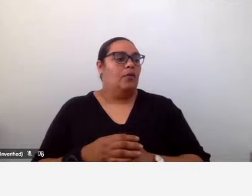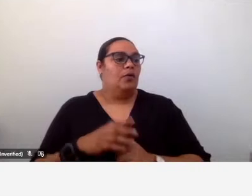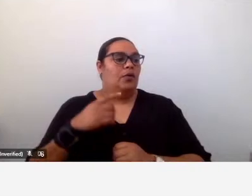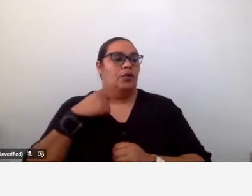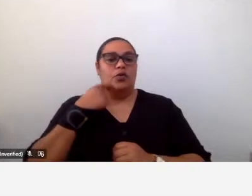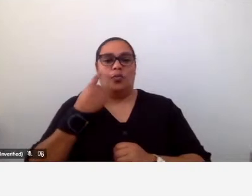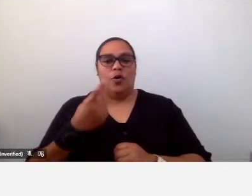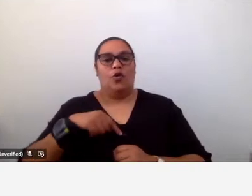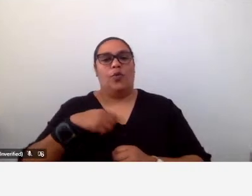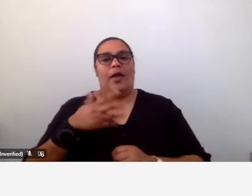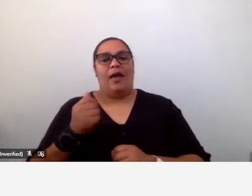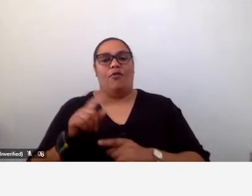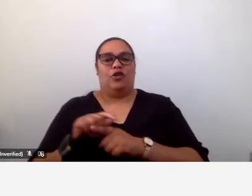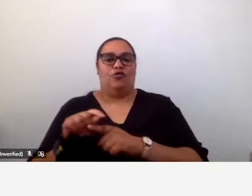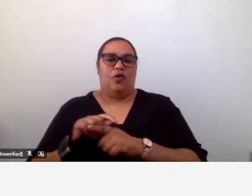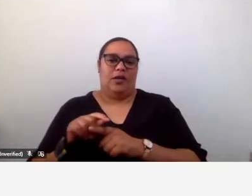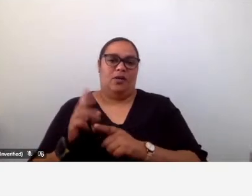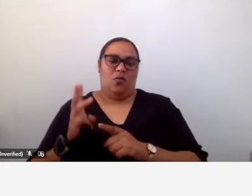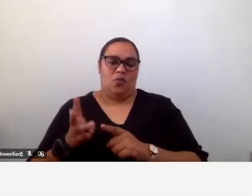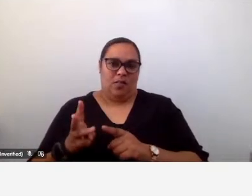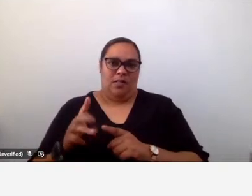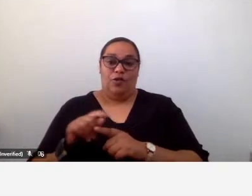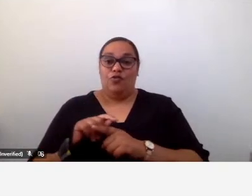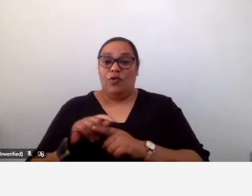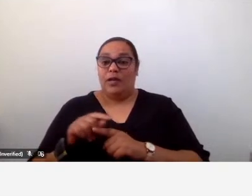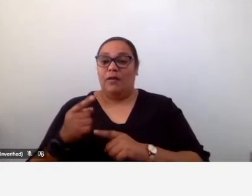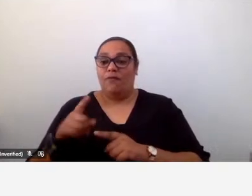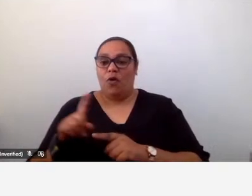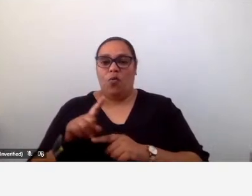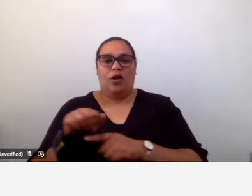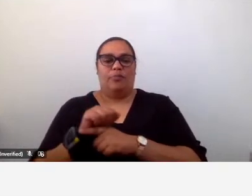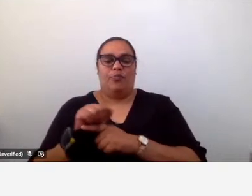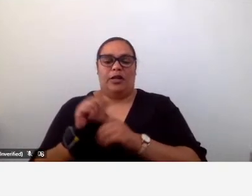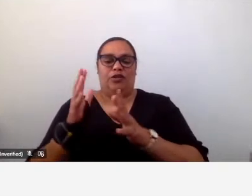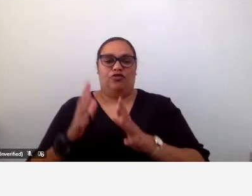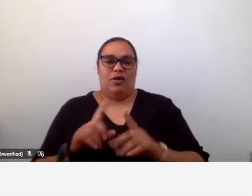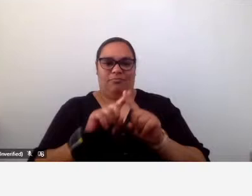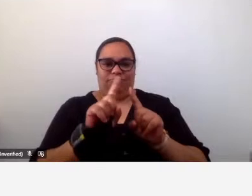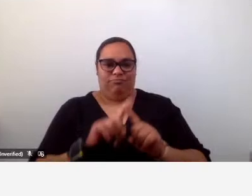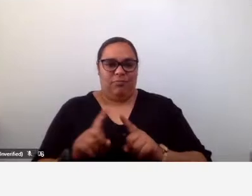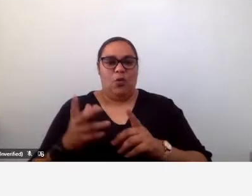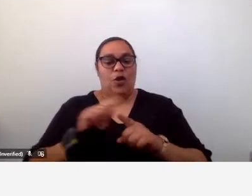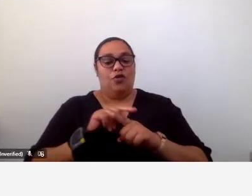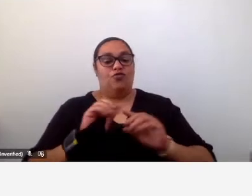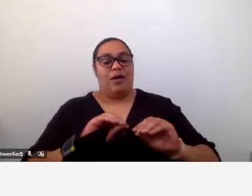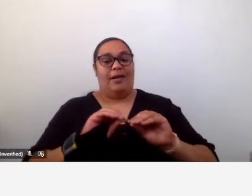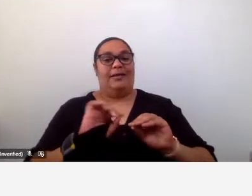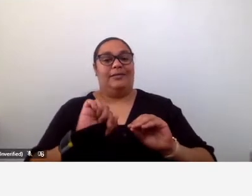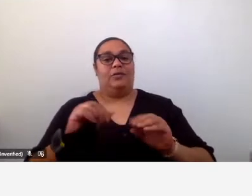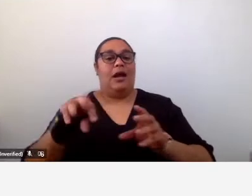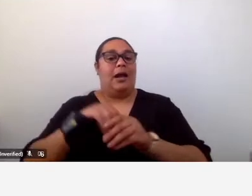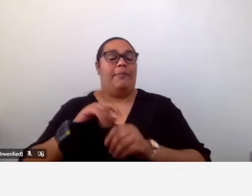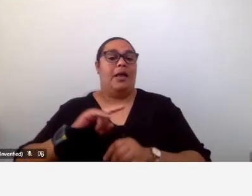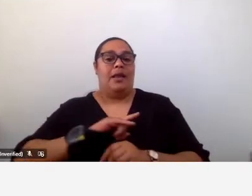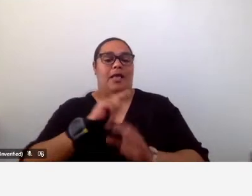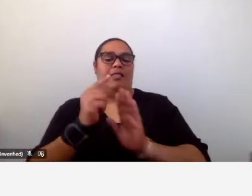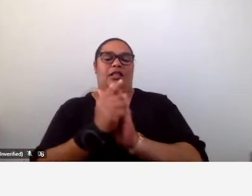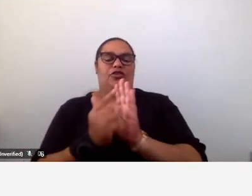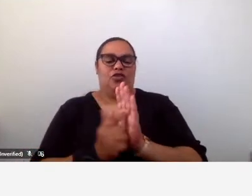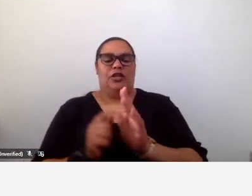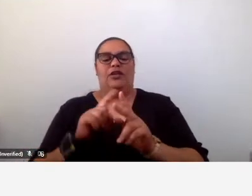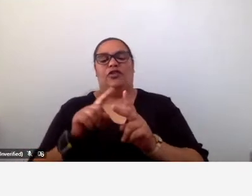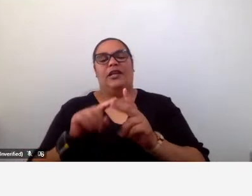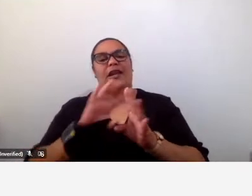tomorrow we are having a training of practitioners where we will train them in health, the legislation,